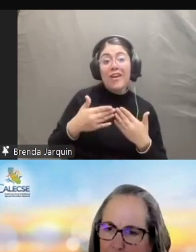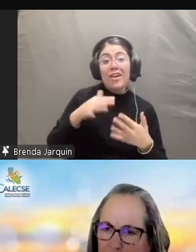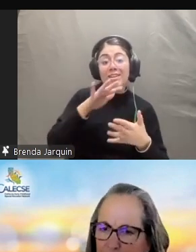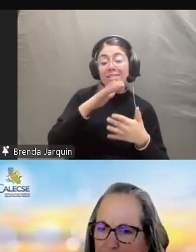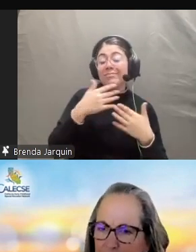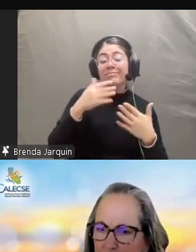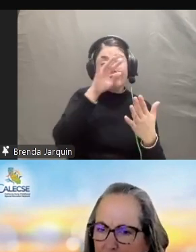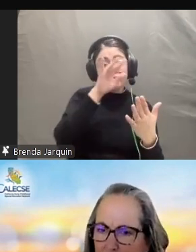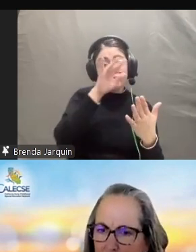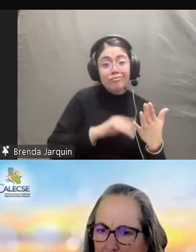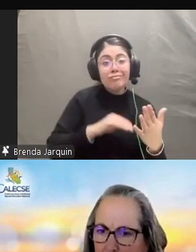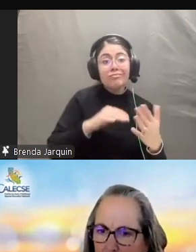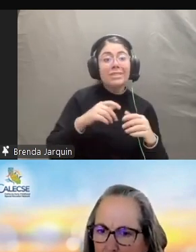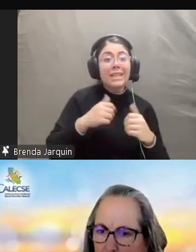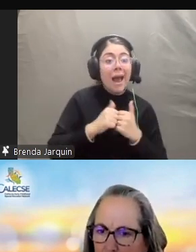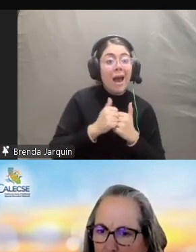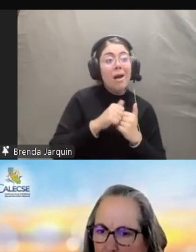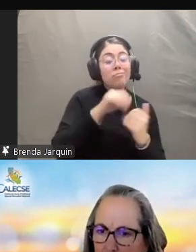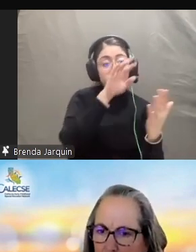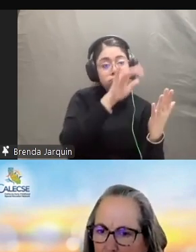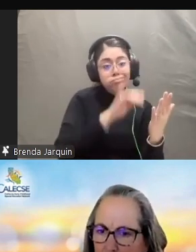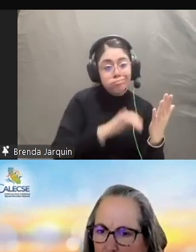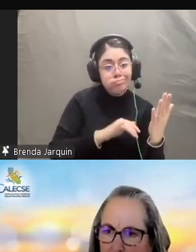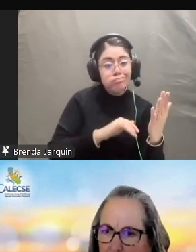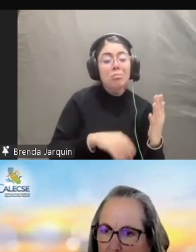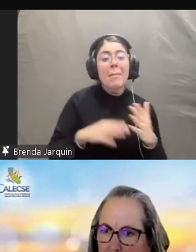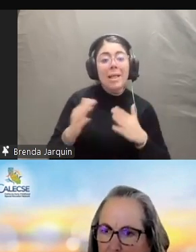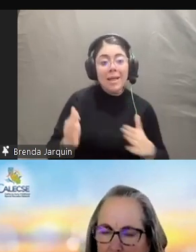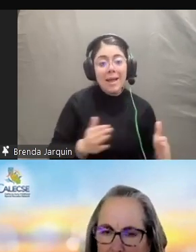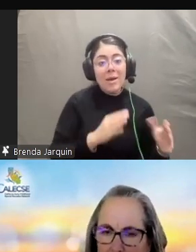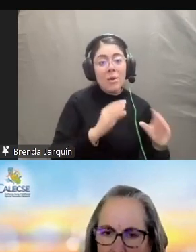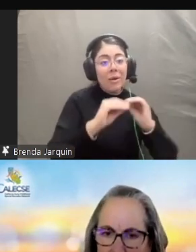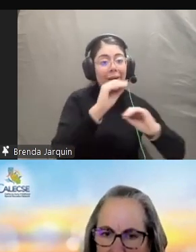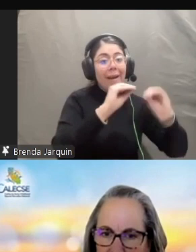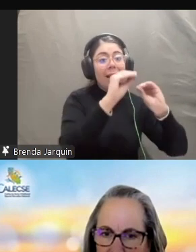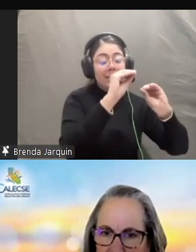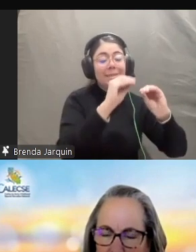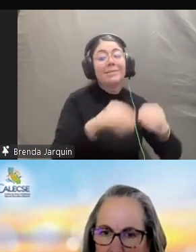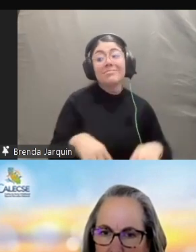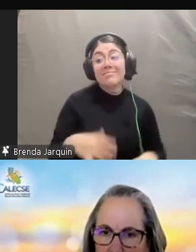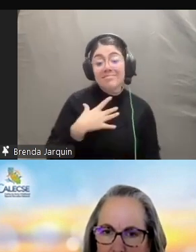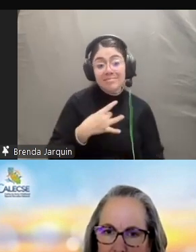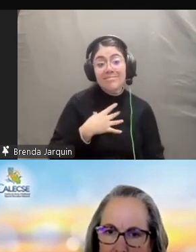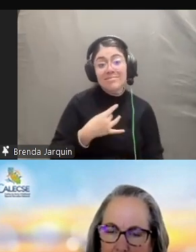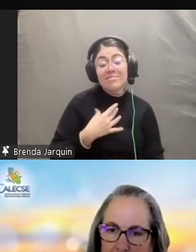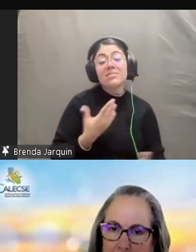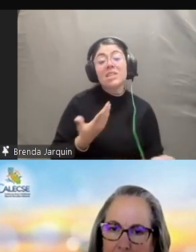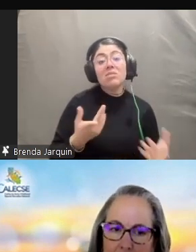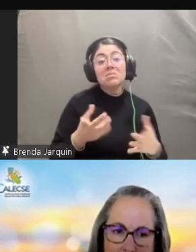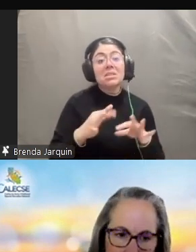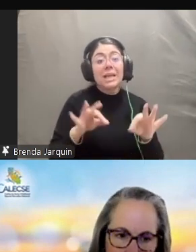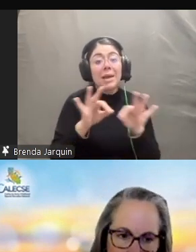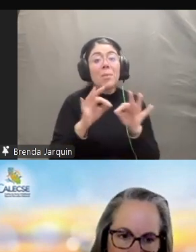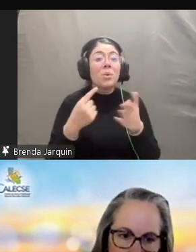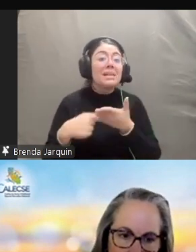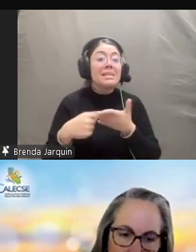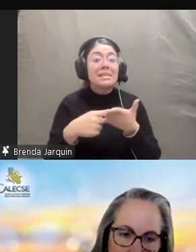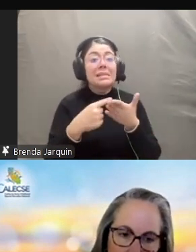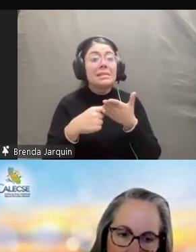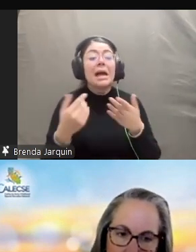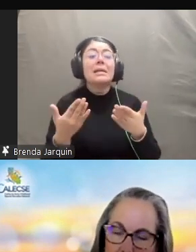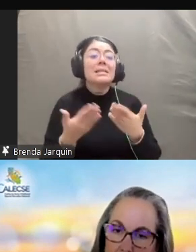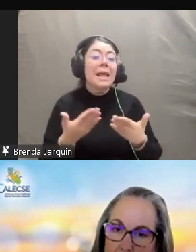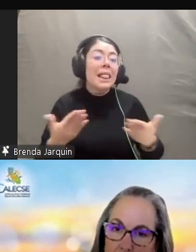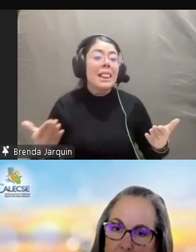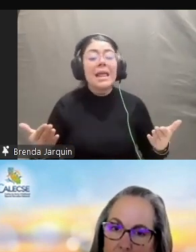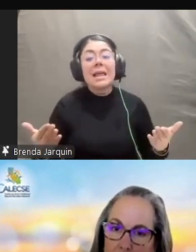like? So if you collect different examples, you can find things that will or will not work in your region and take the pieces that